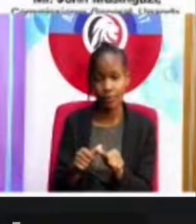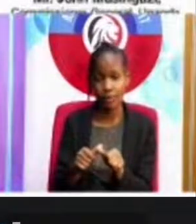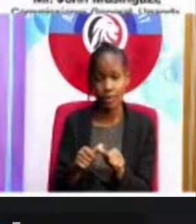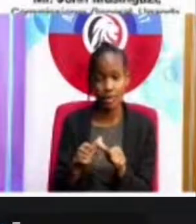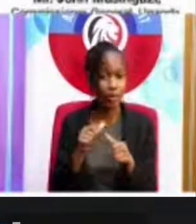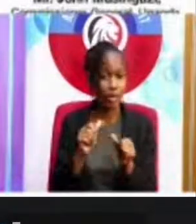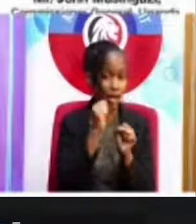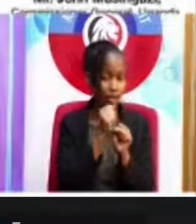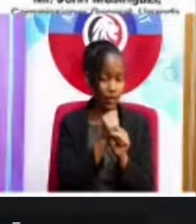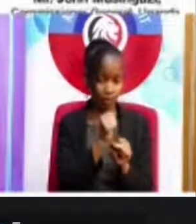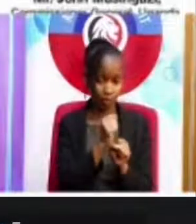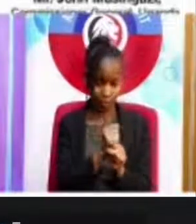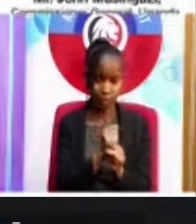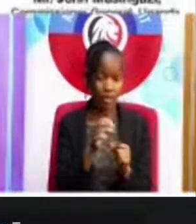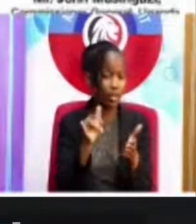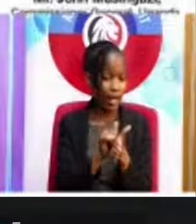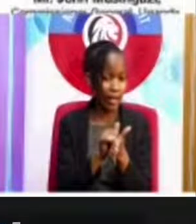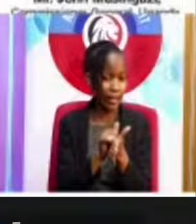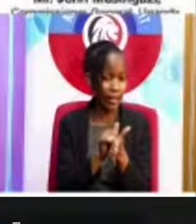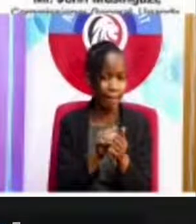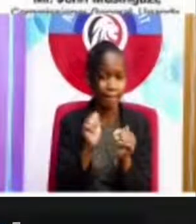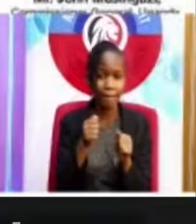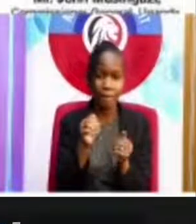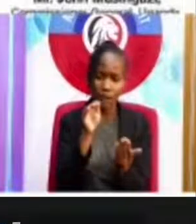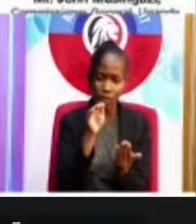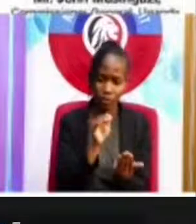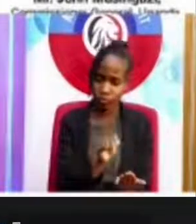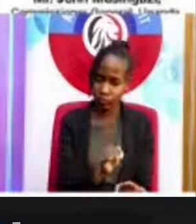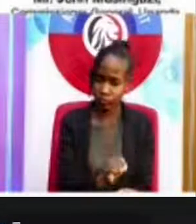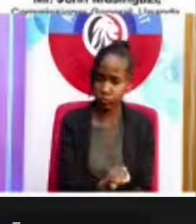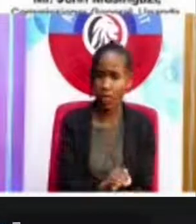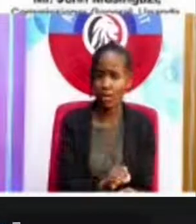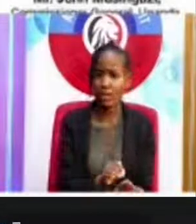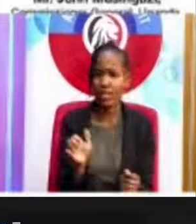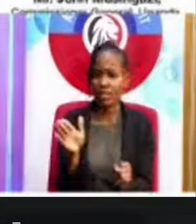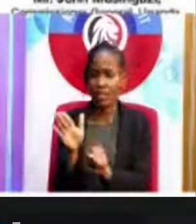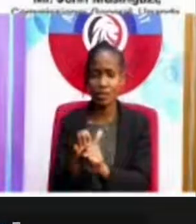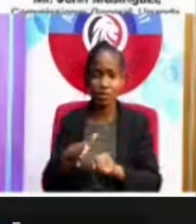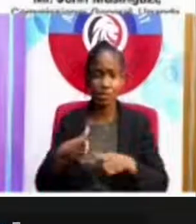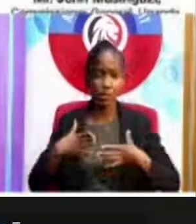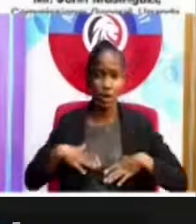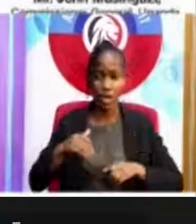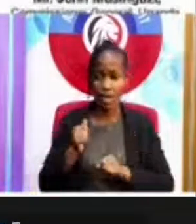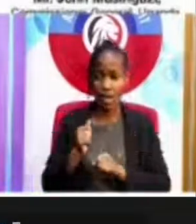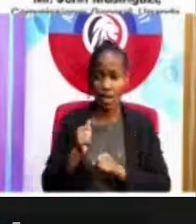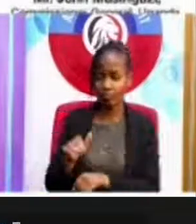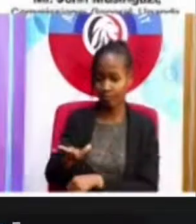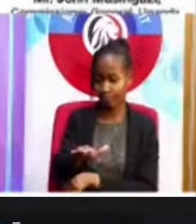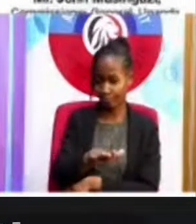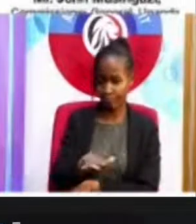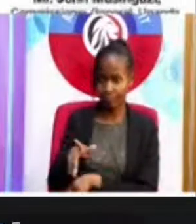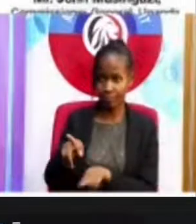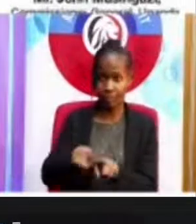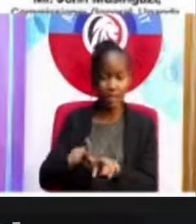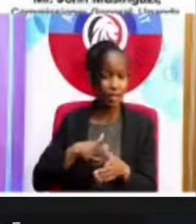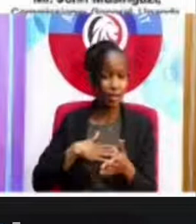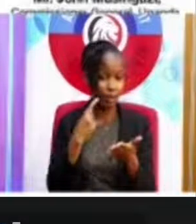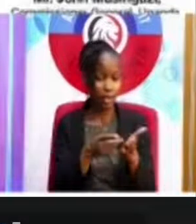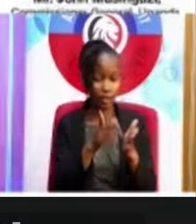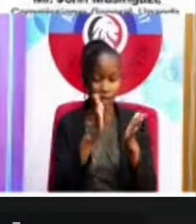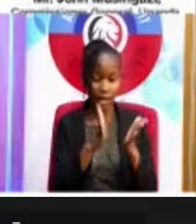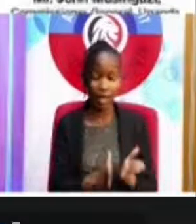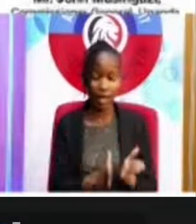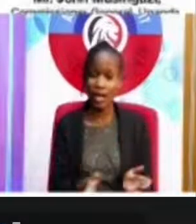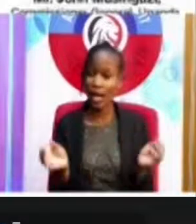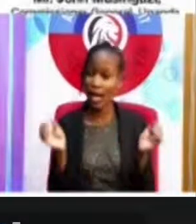so as to reduce the congestion in the work environment. But also our taxpayers are able to do the